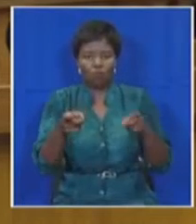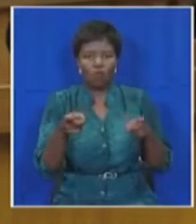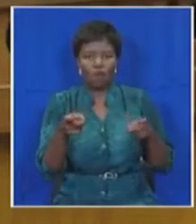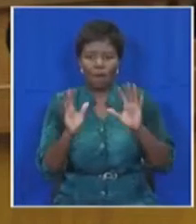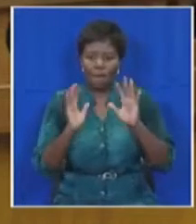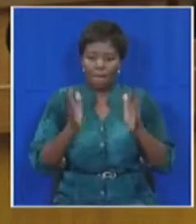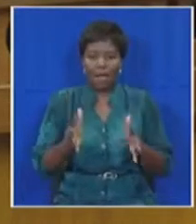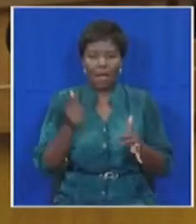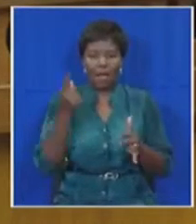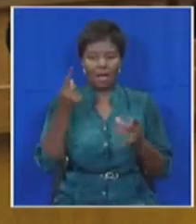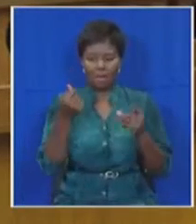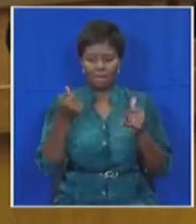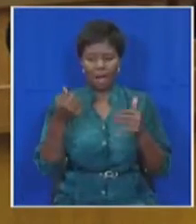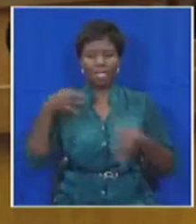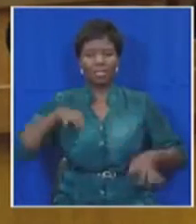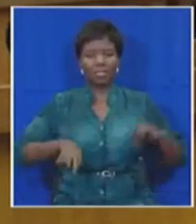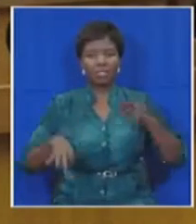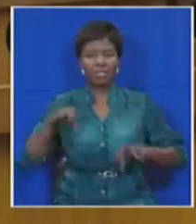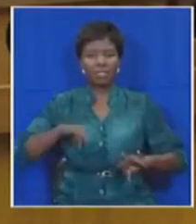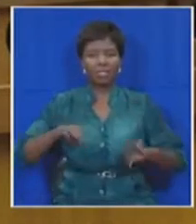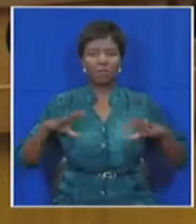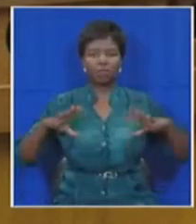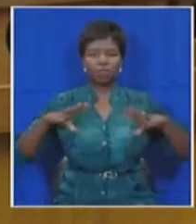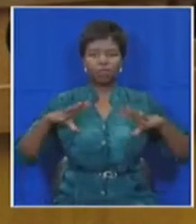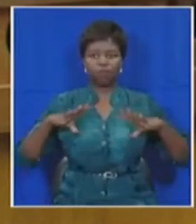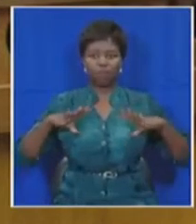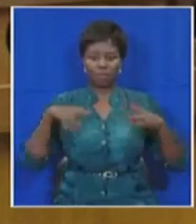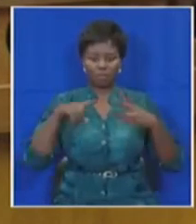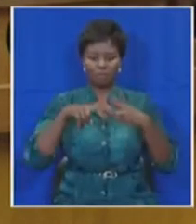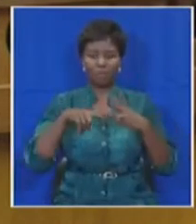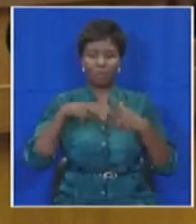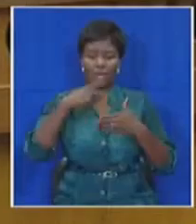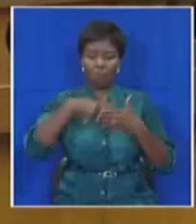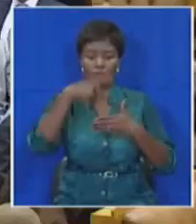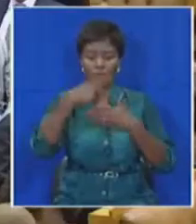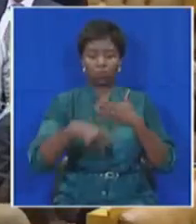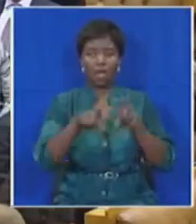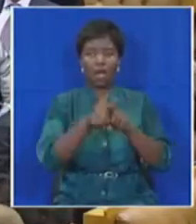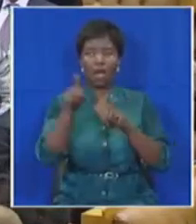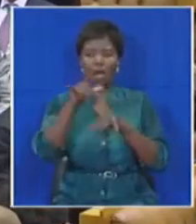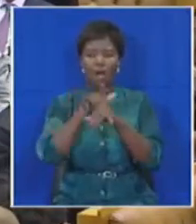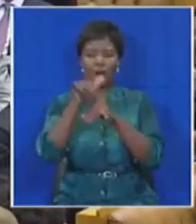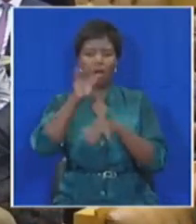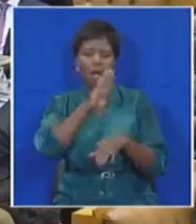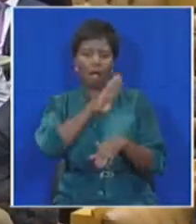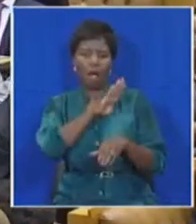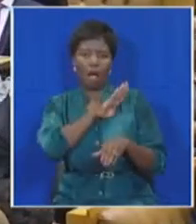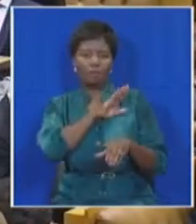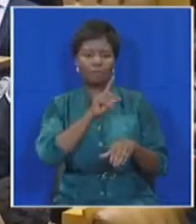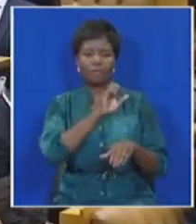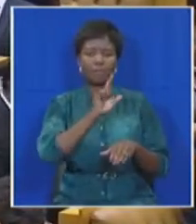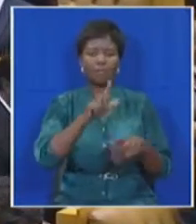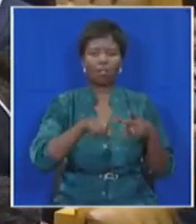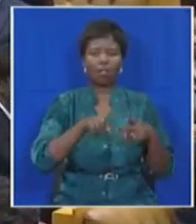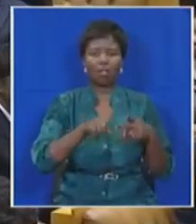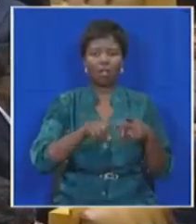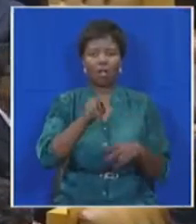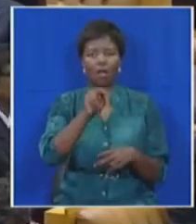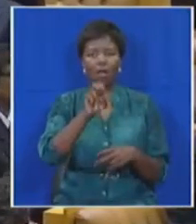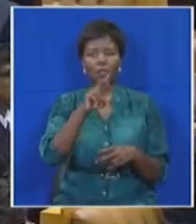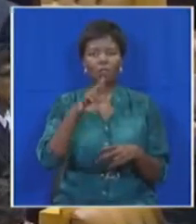rich. It cares about big projects like the arms deal and the nuclear deal that are